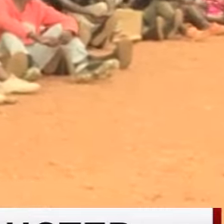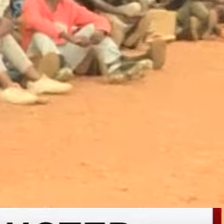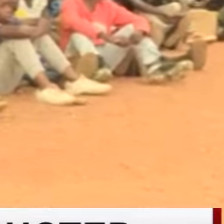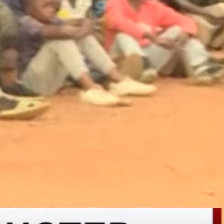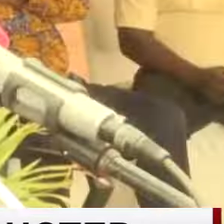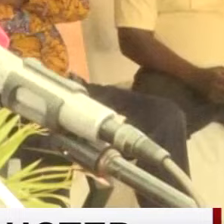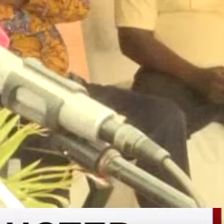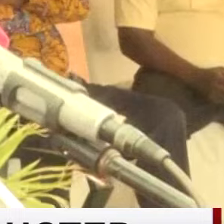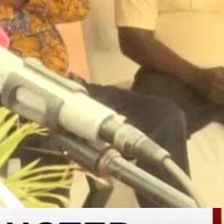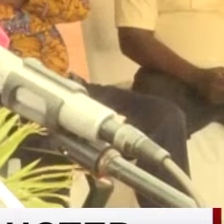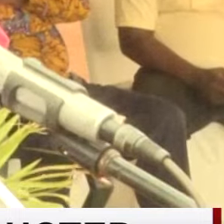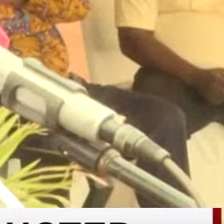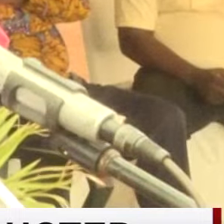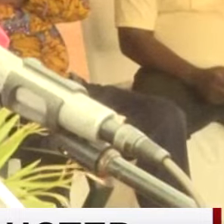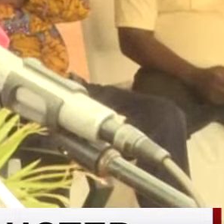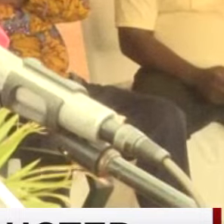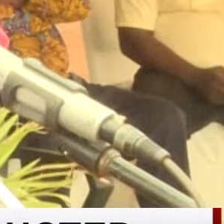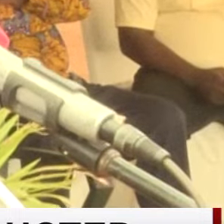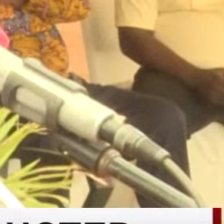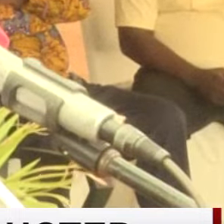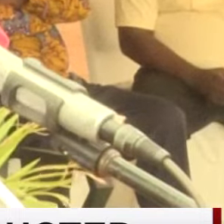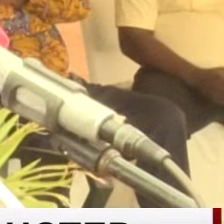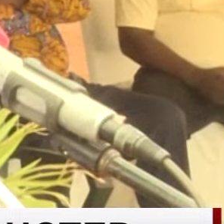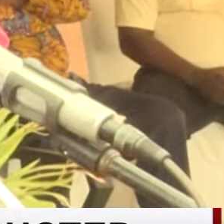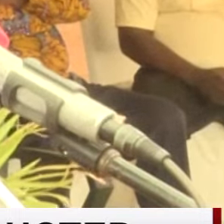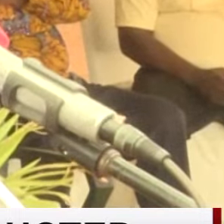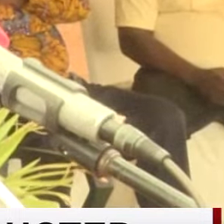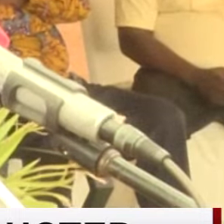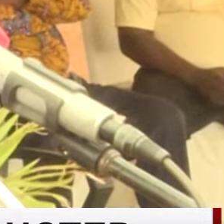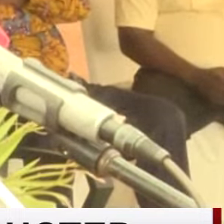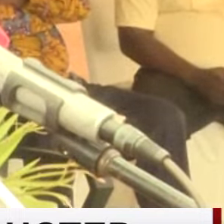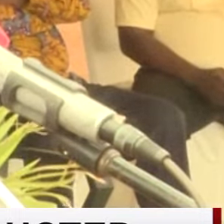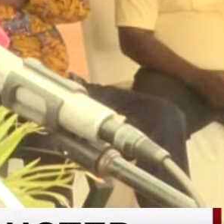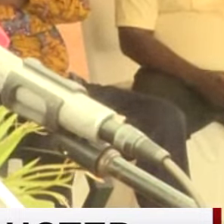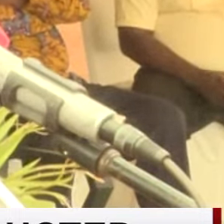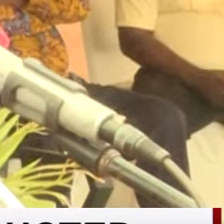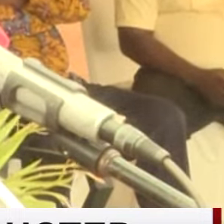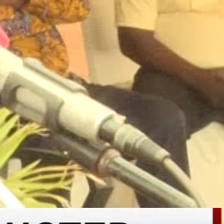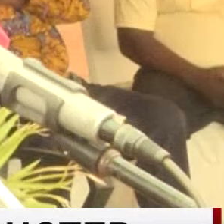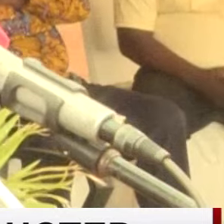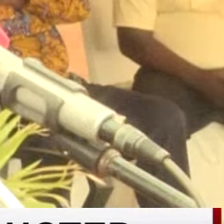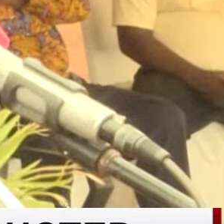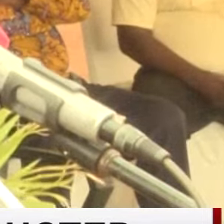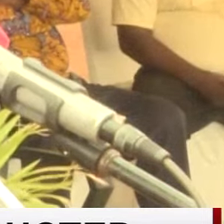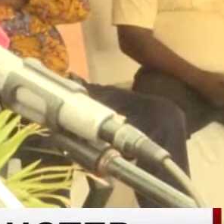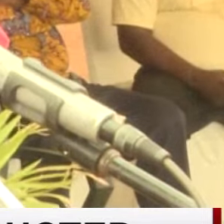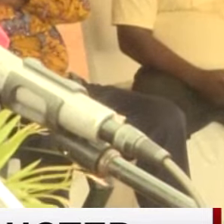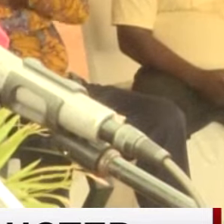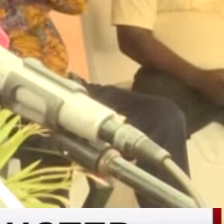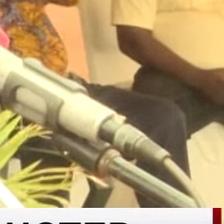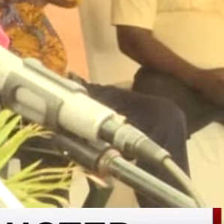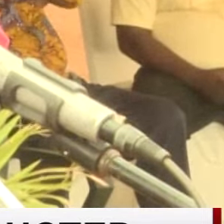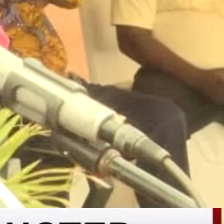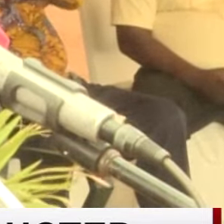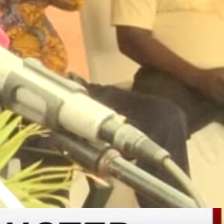through the Farmer Input Support Program, FISIP. We are doing this now even as a